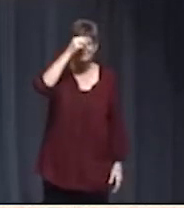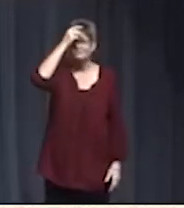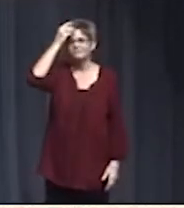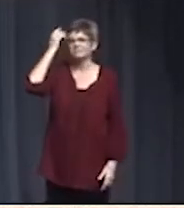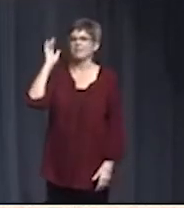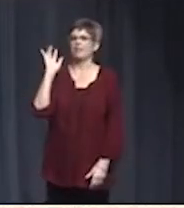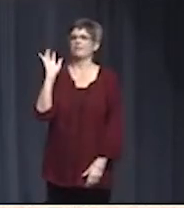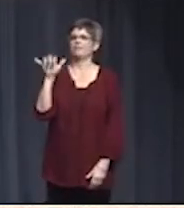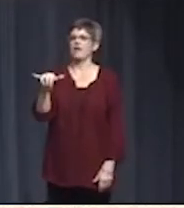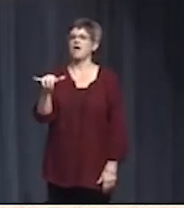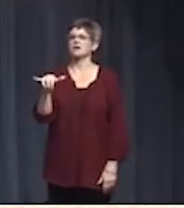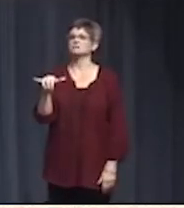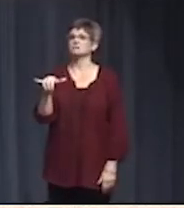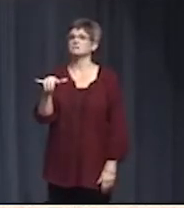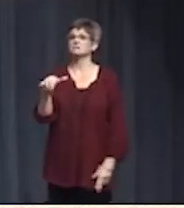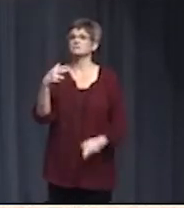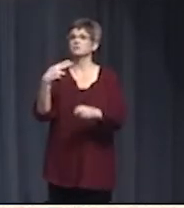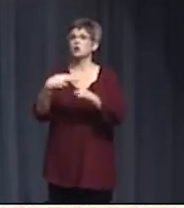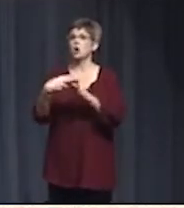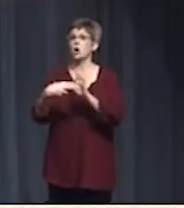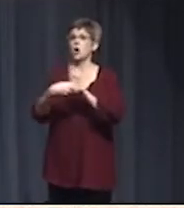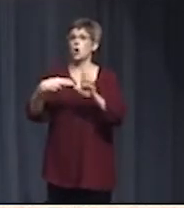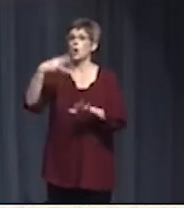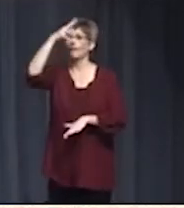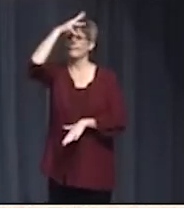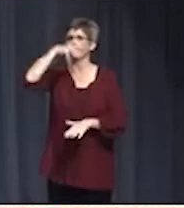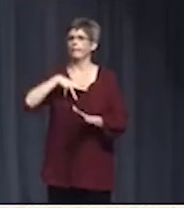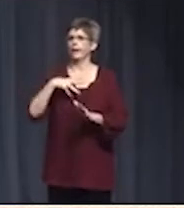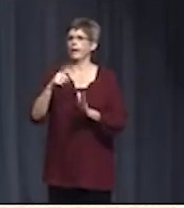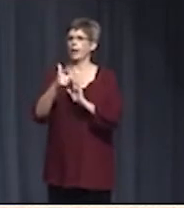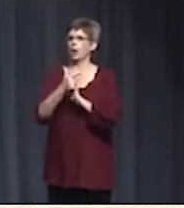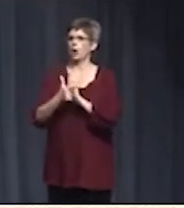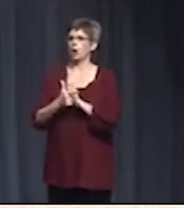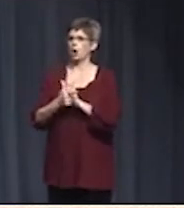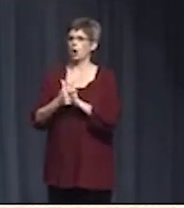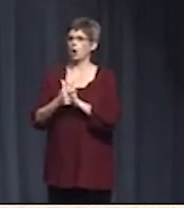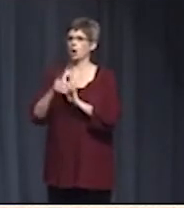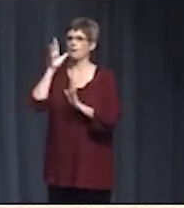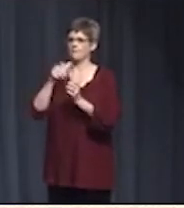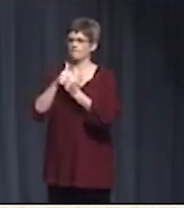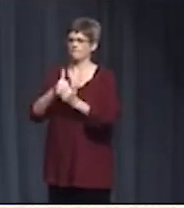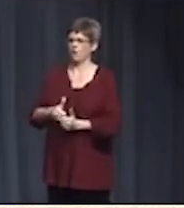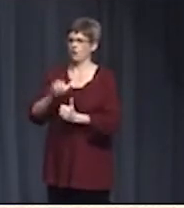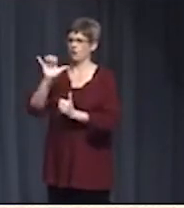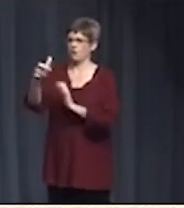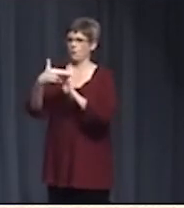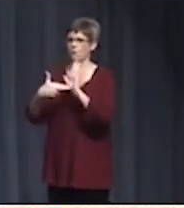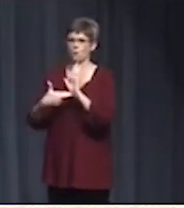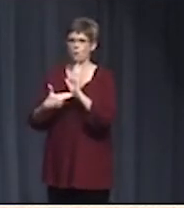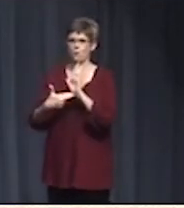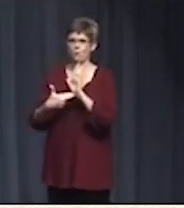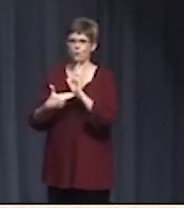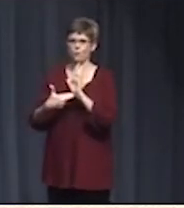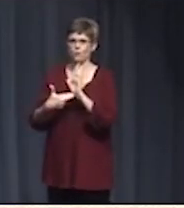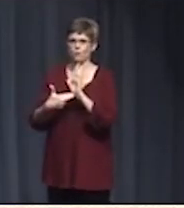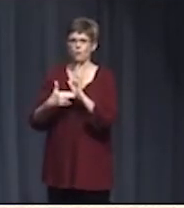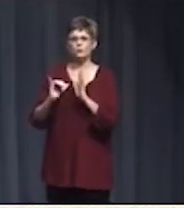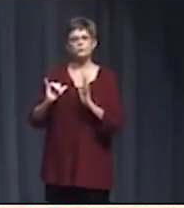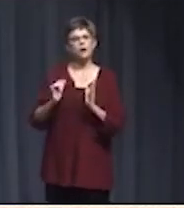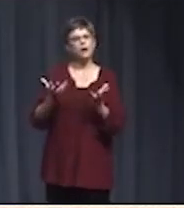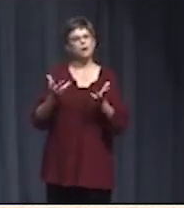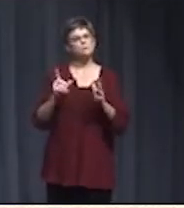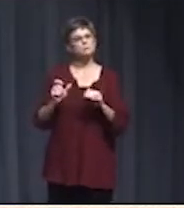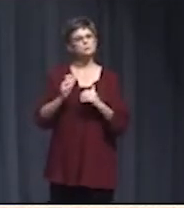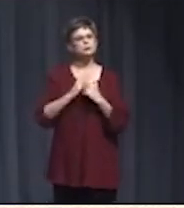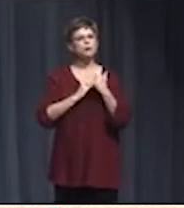That's a man law. Those are rules that we live by. It's a certain degree of comfort is